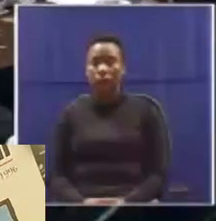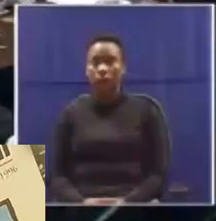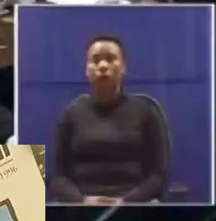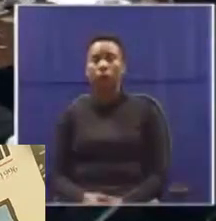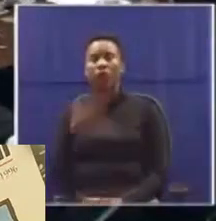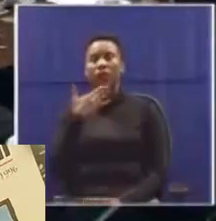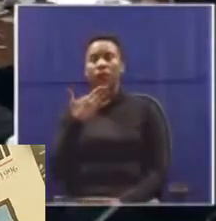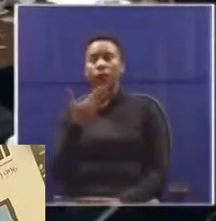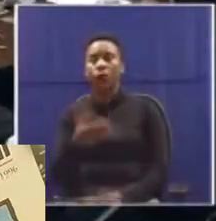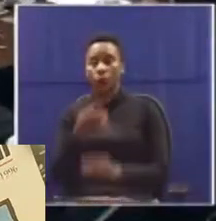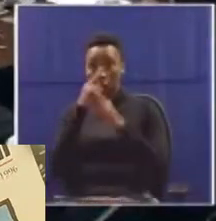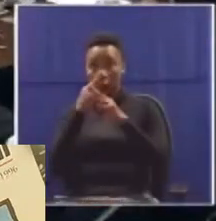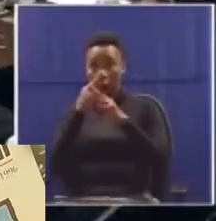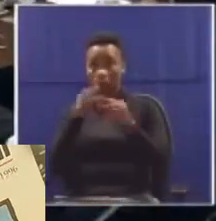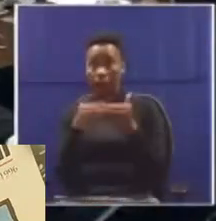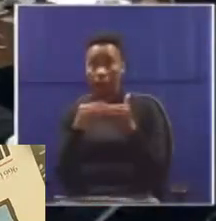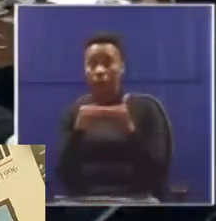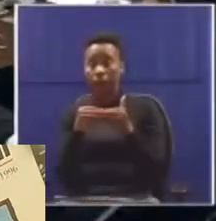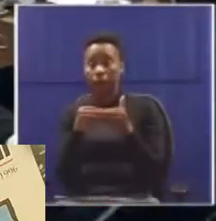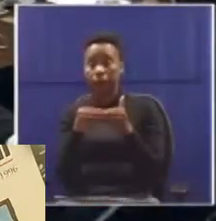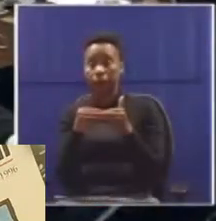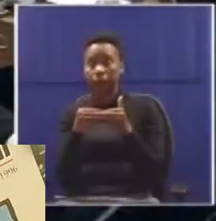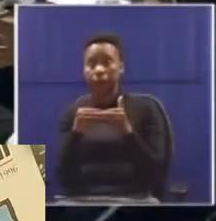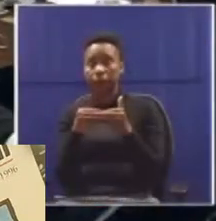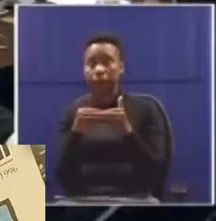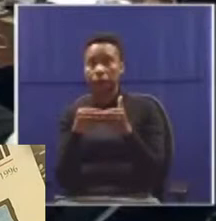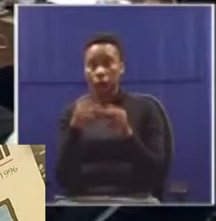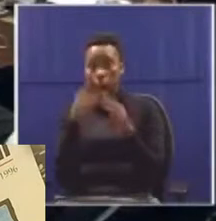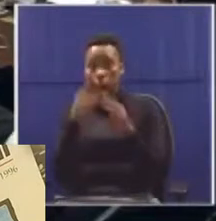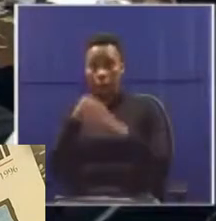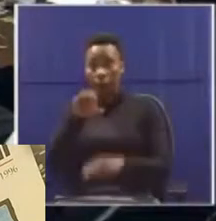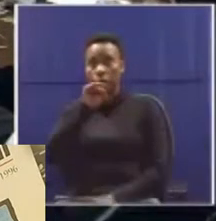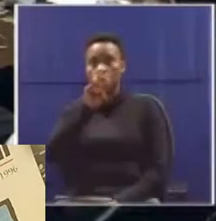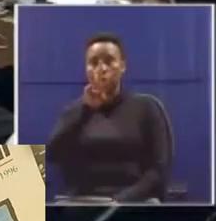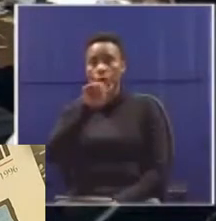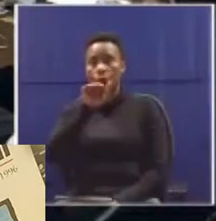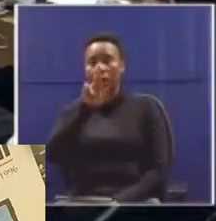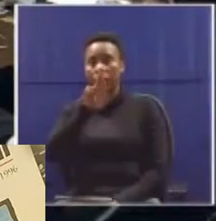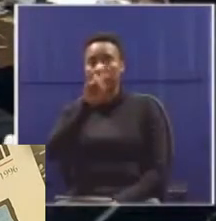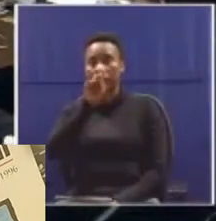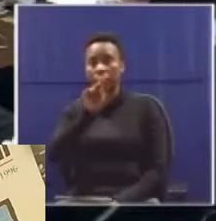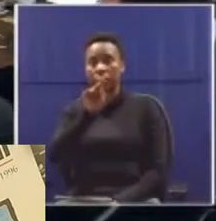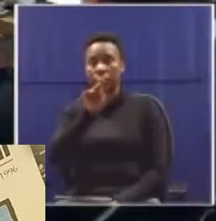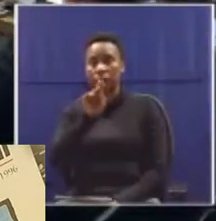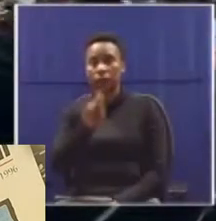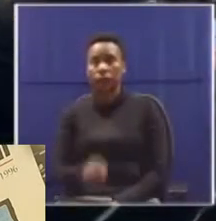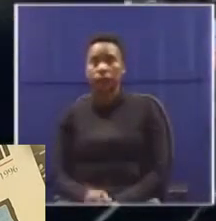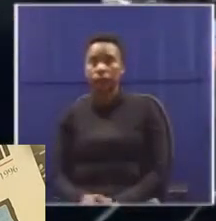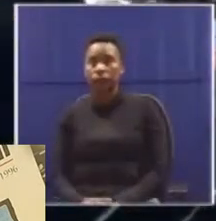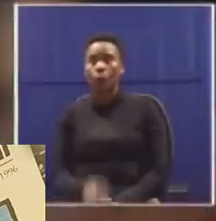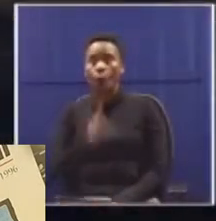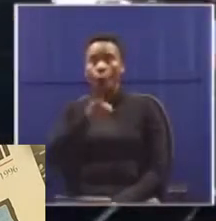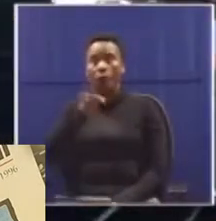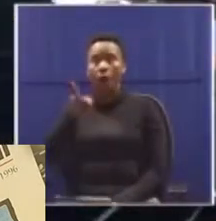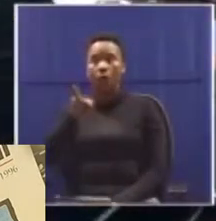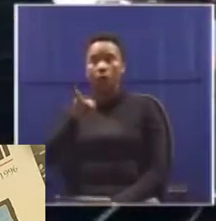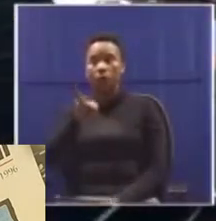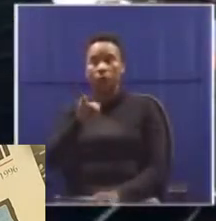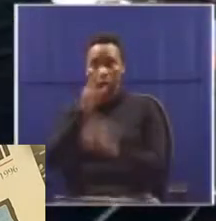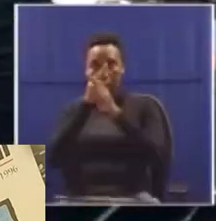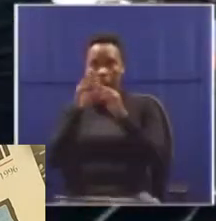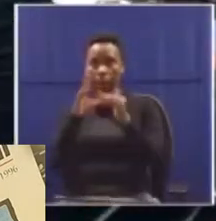thank you honorable member The Honorable swart all the honorable members